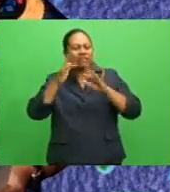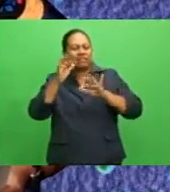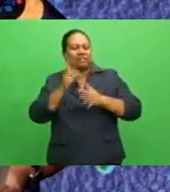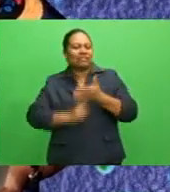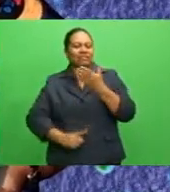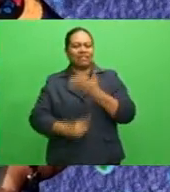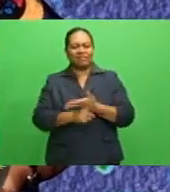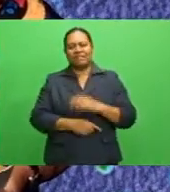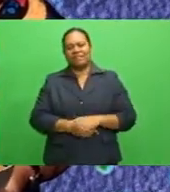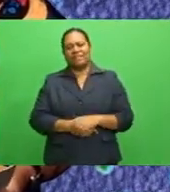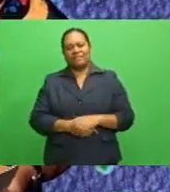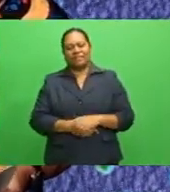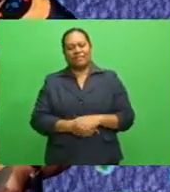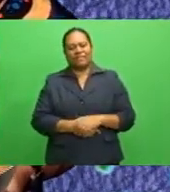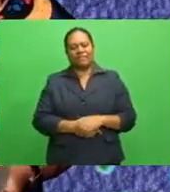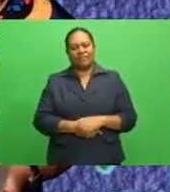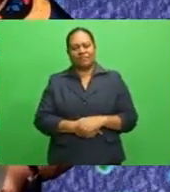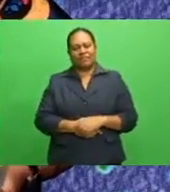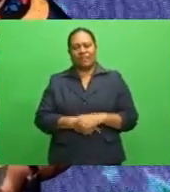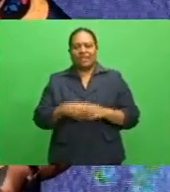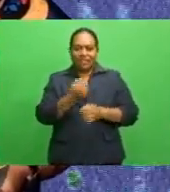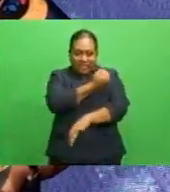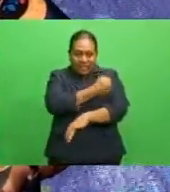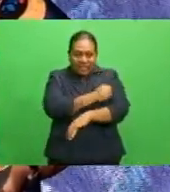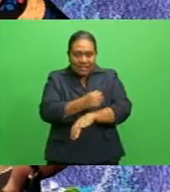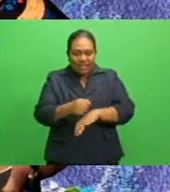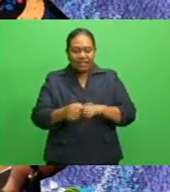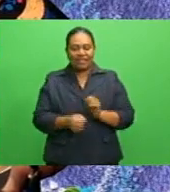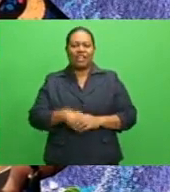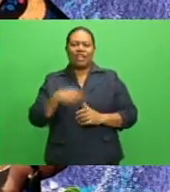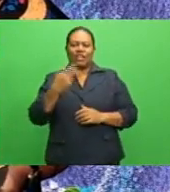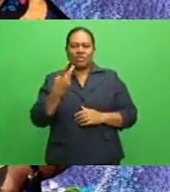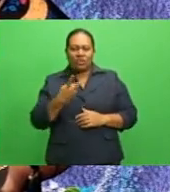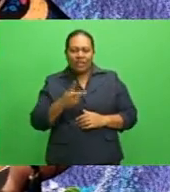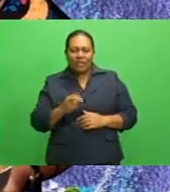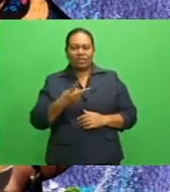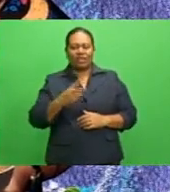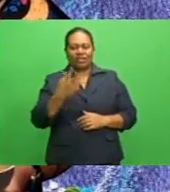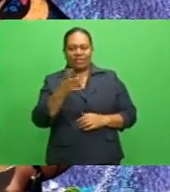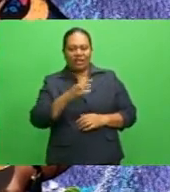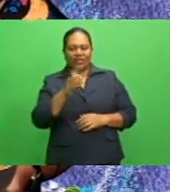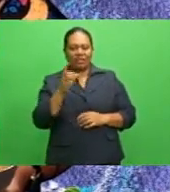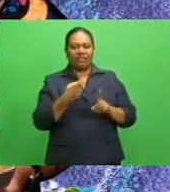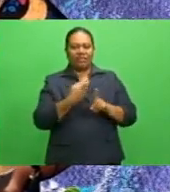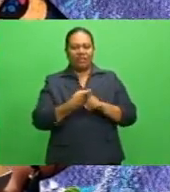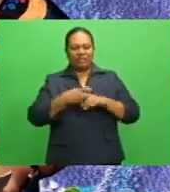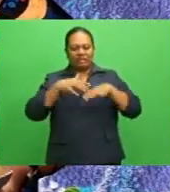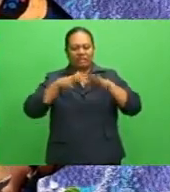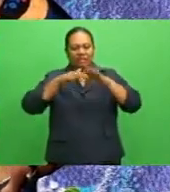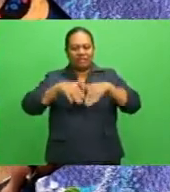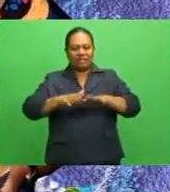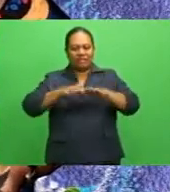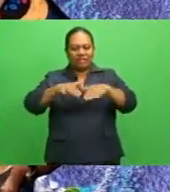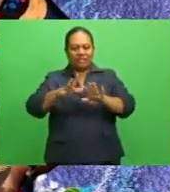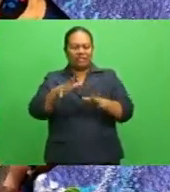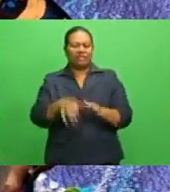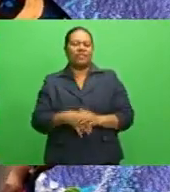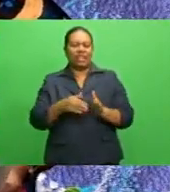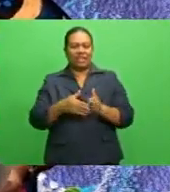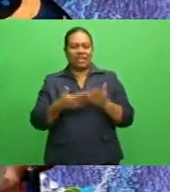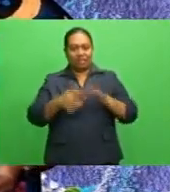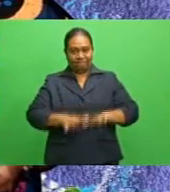half of the island. At sea, southeast winds 20 to 25 knots, moderate to rough seas. Now turning to the